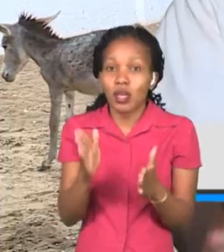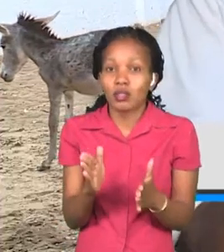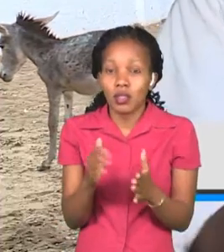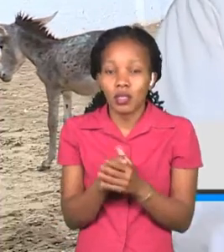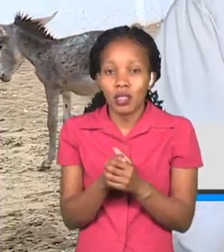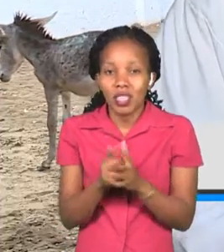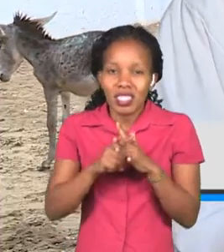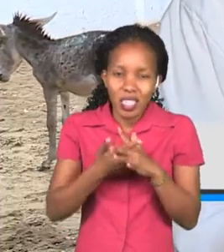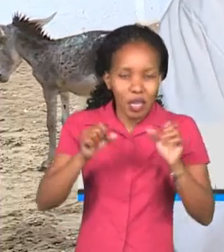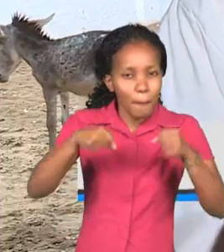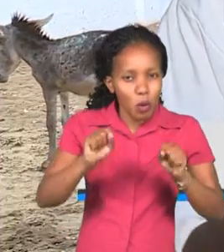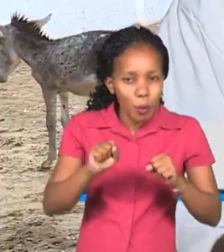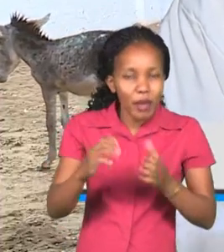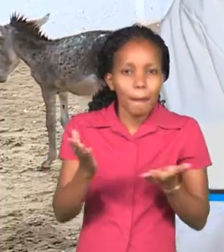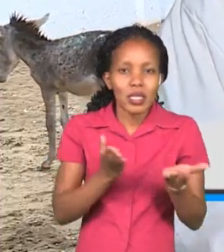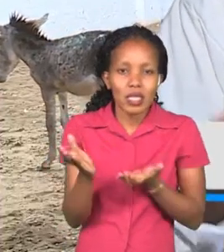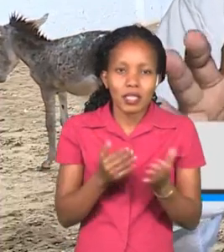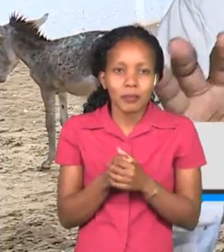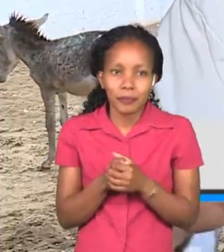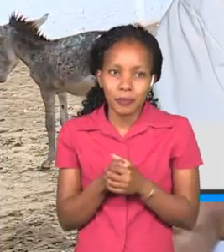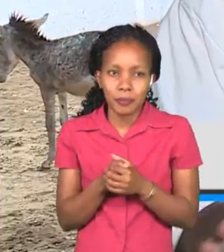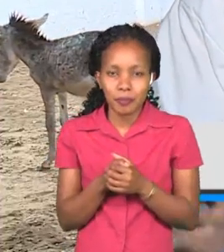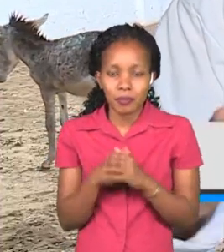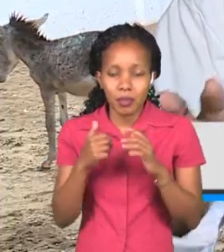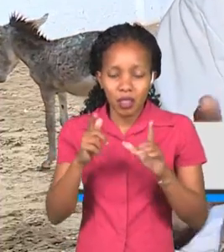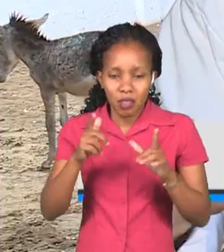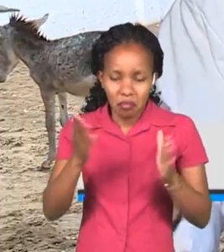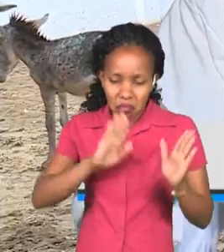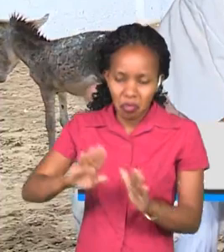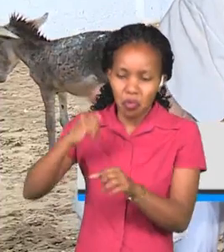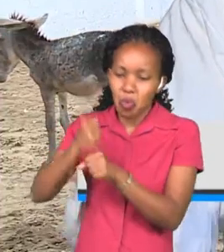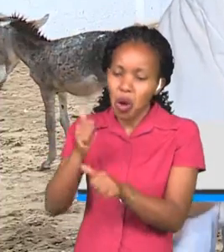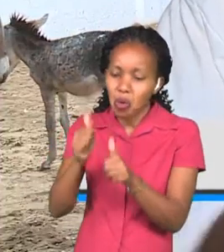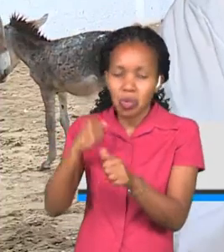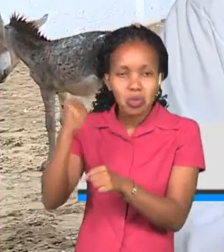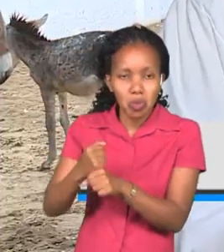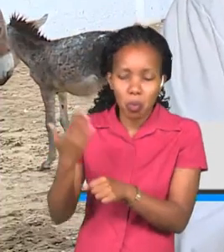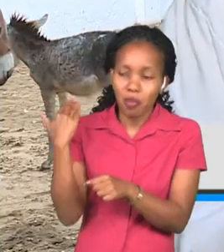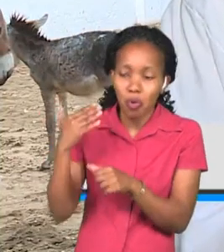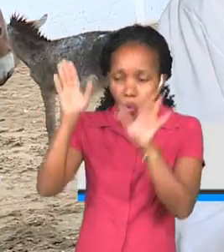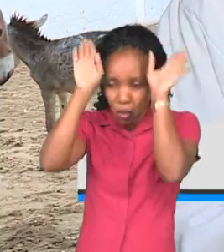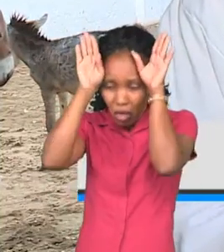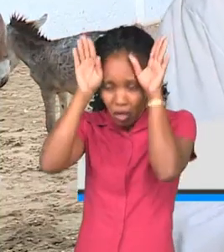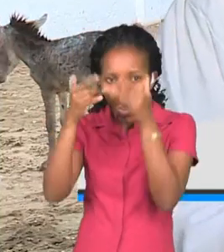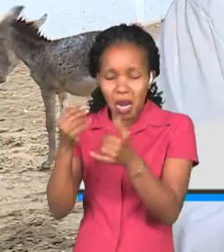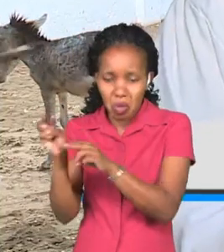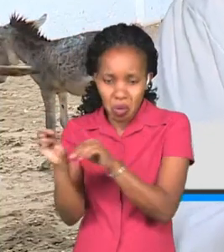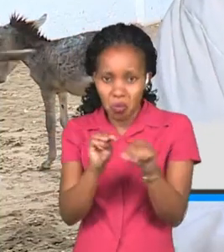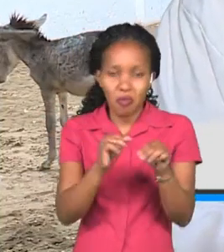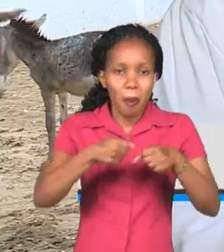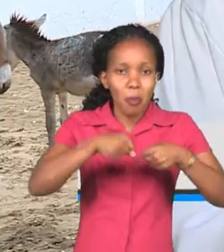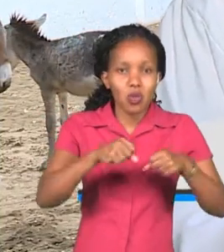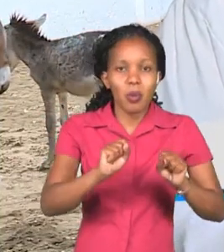are getting into the motorbike business. They are leaving the work that they initially used to do with the donkeys and venturing into